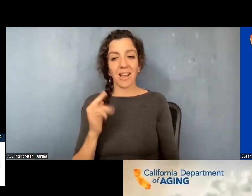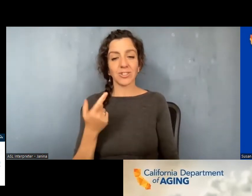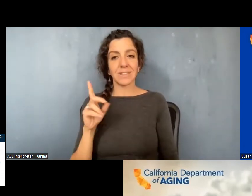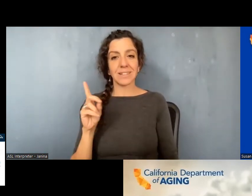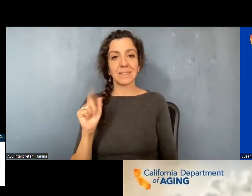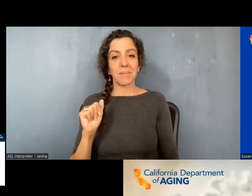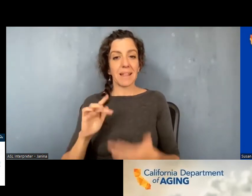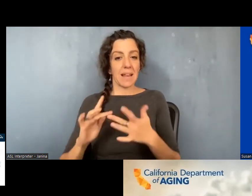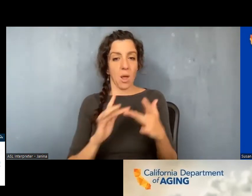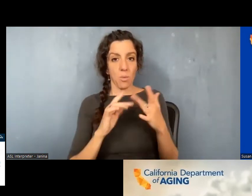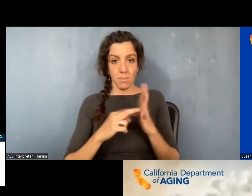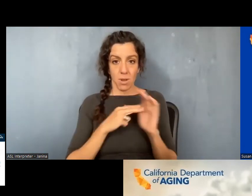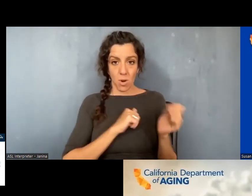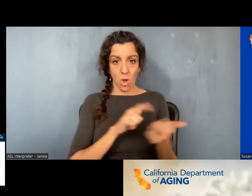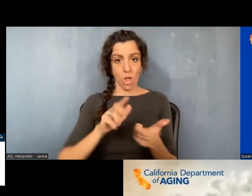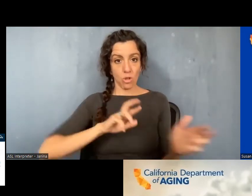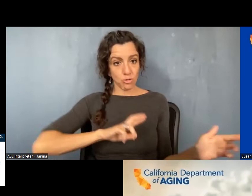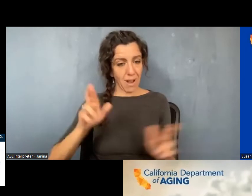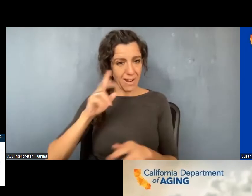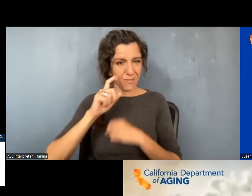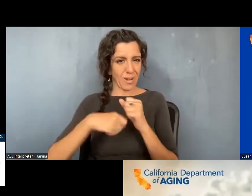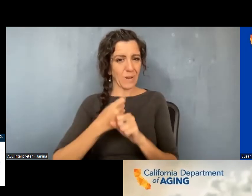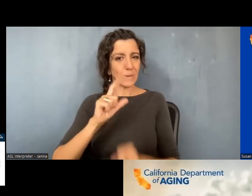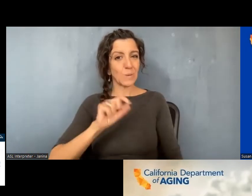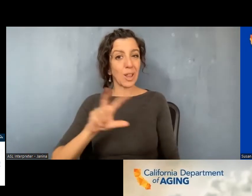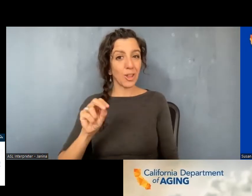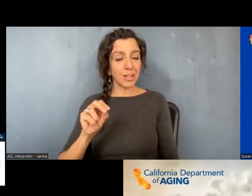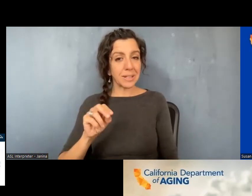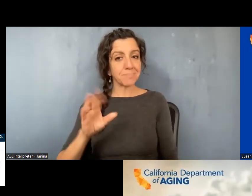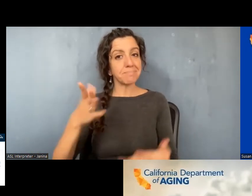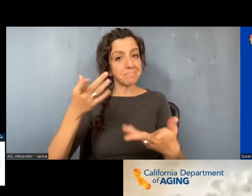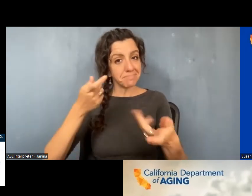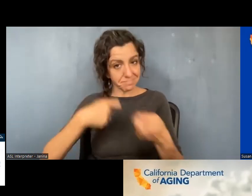Network so that we are in fact ready in 2030.